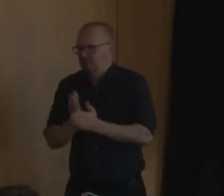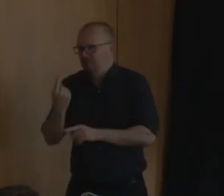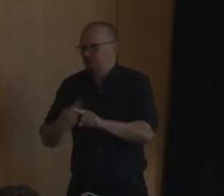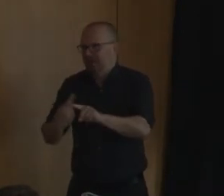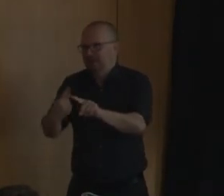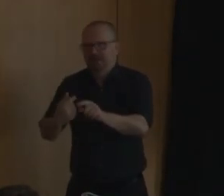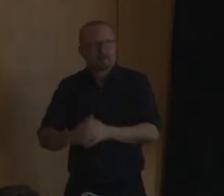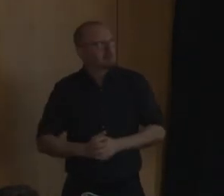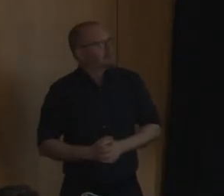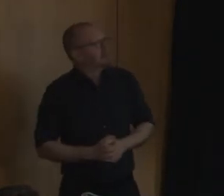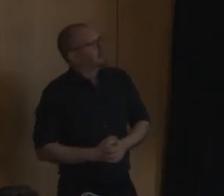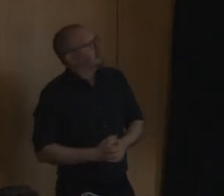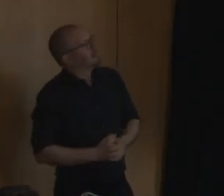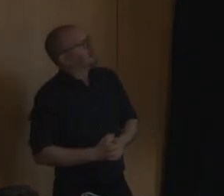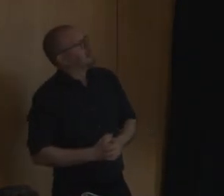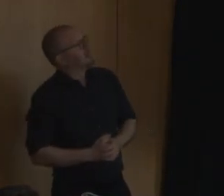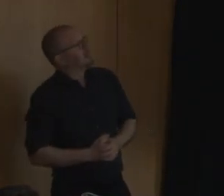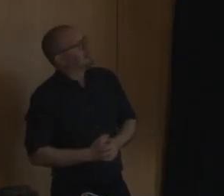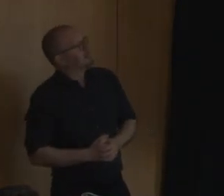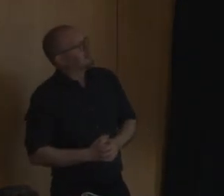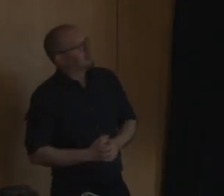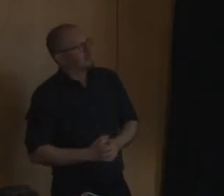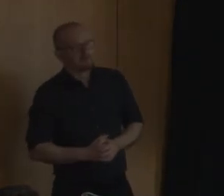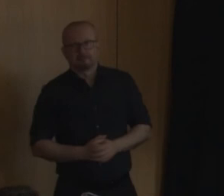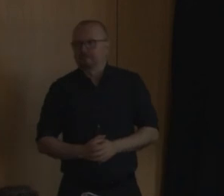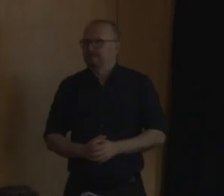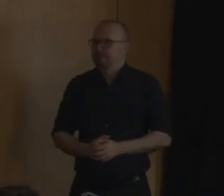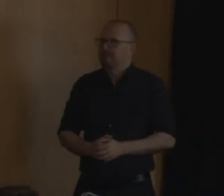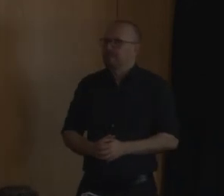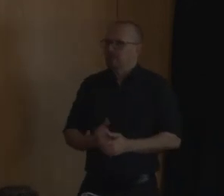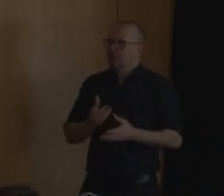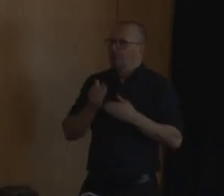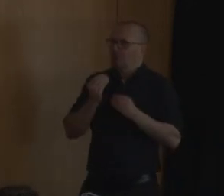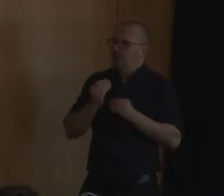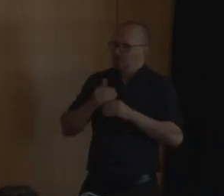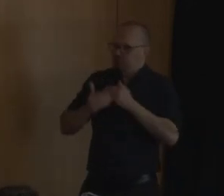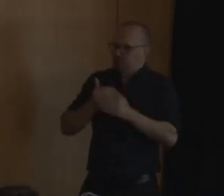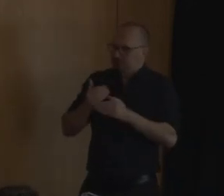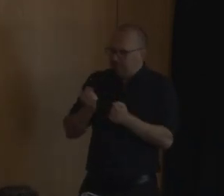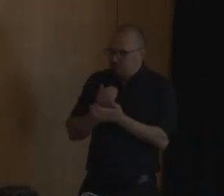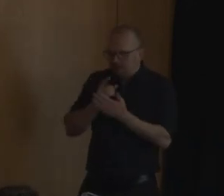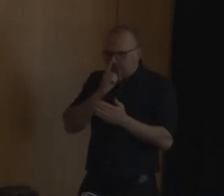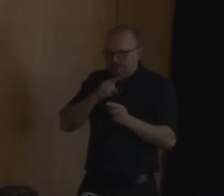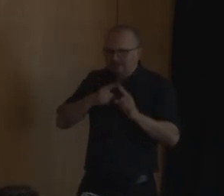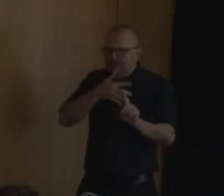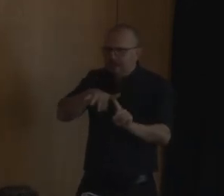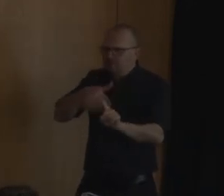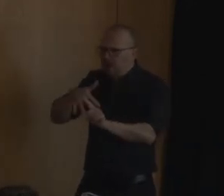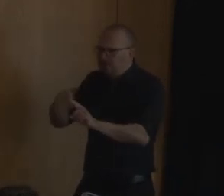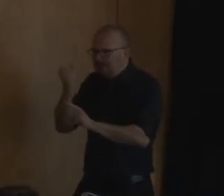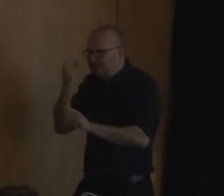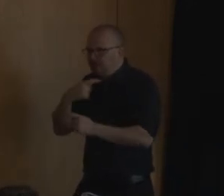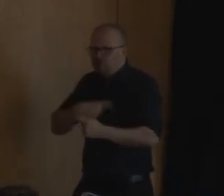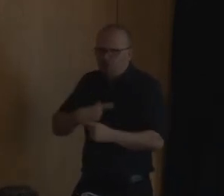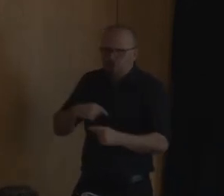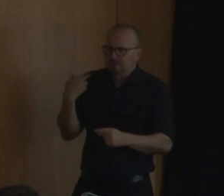We did learn a lot about process and making sure that people from very different backgrounds all understand roles and responsibilities. We learned how